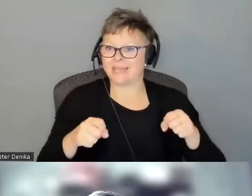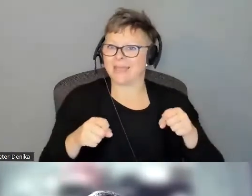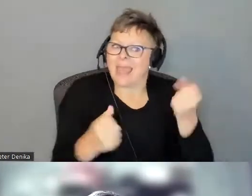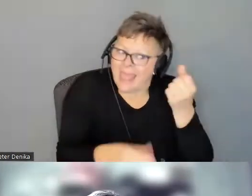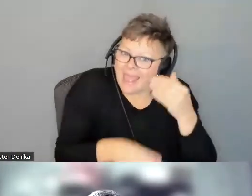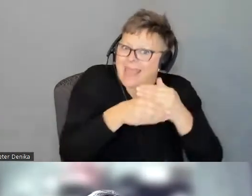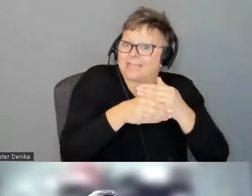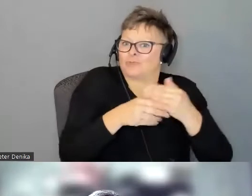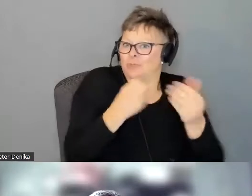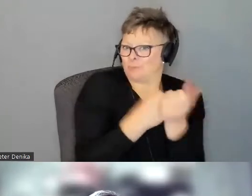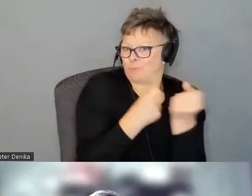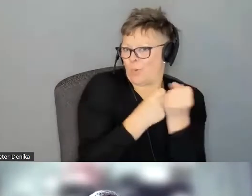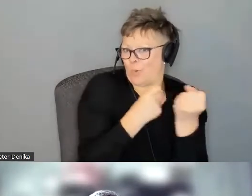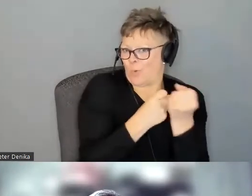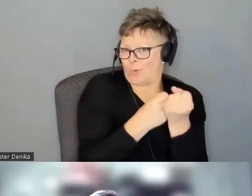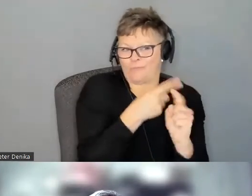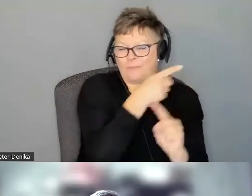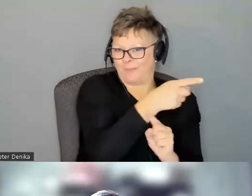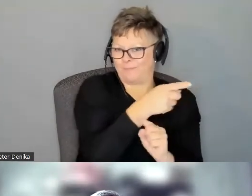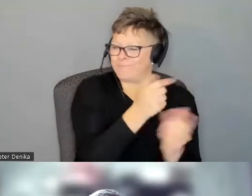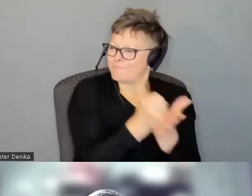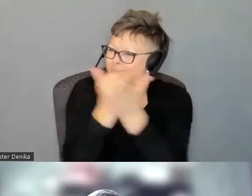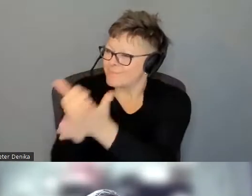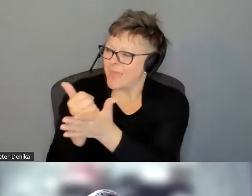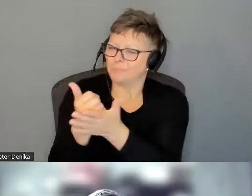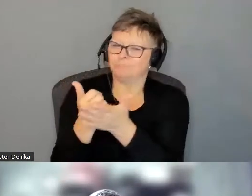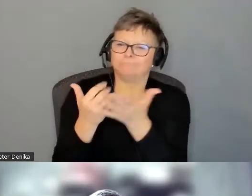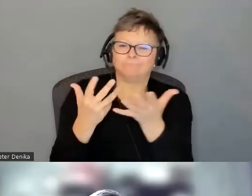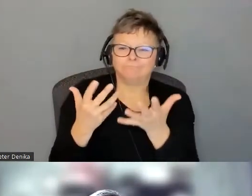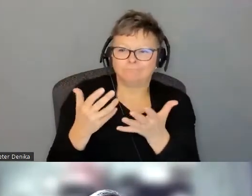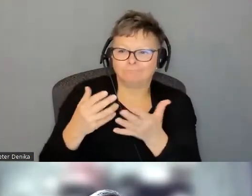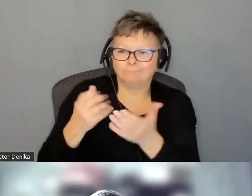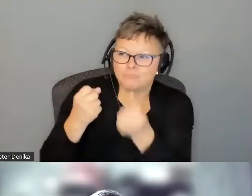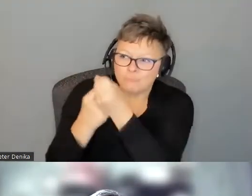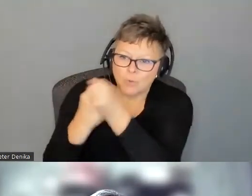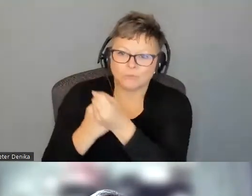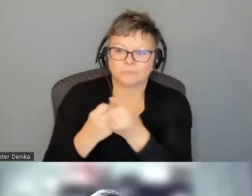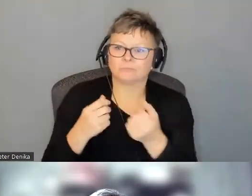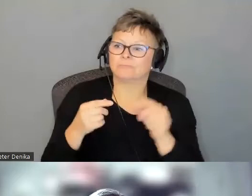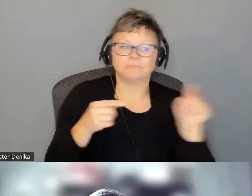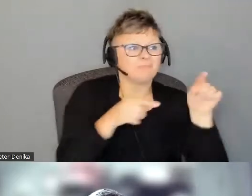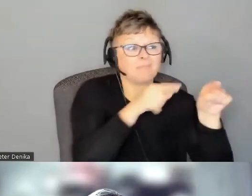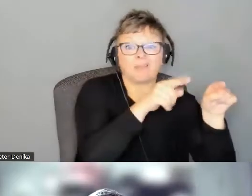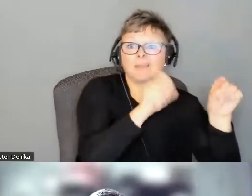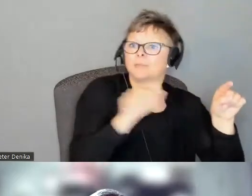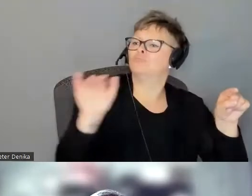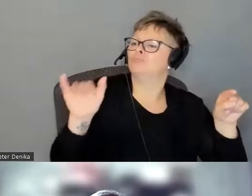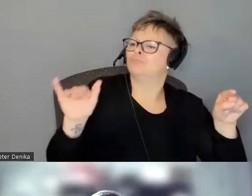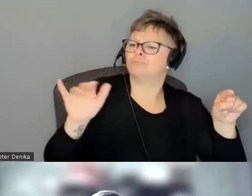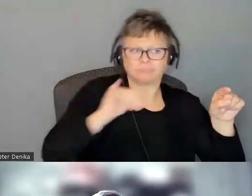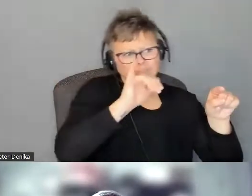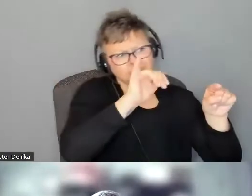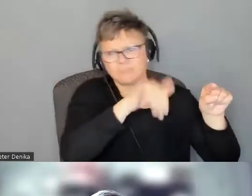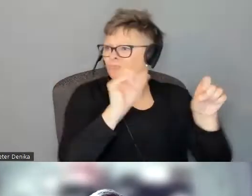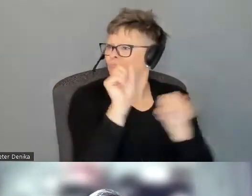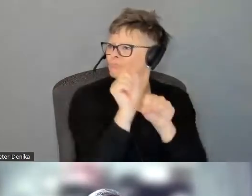provided to the job seeker to understand that that is a job that maybe you're qualified to do. And let's